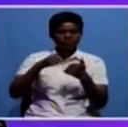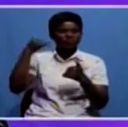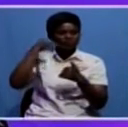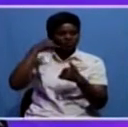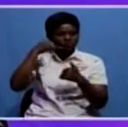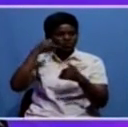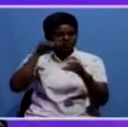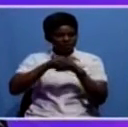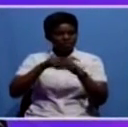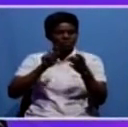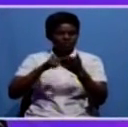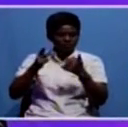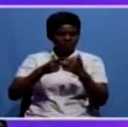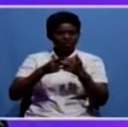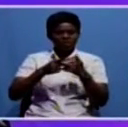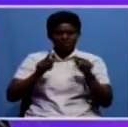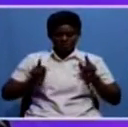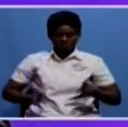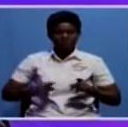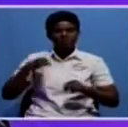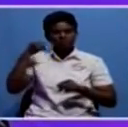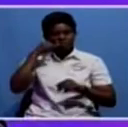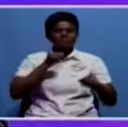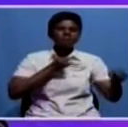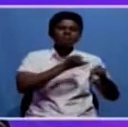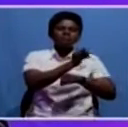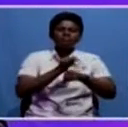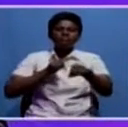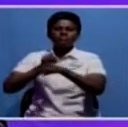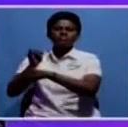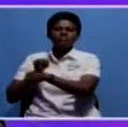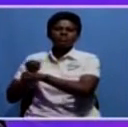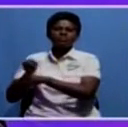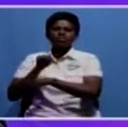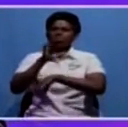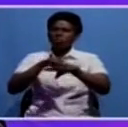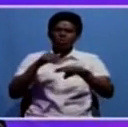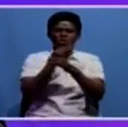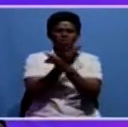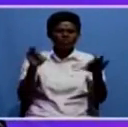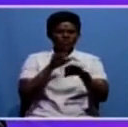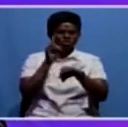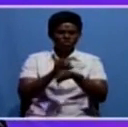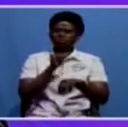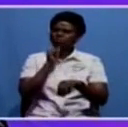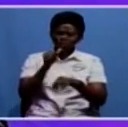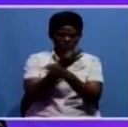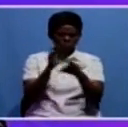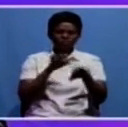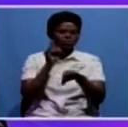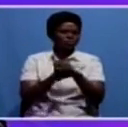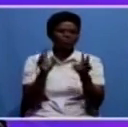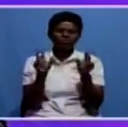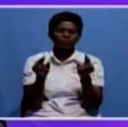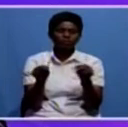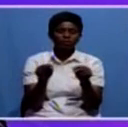and allow a citizen to phone in and just insult anybody and call it press freedom. It is not press freedom. And we expect that the